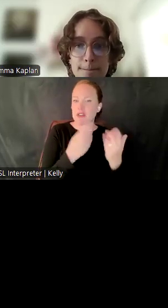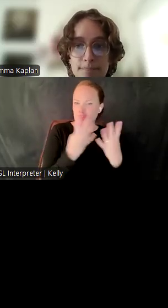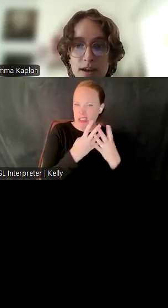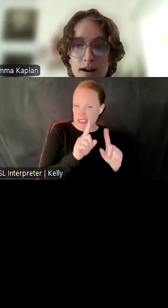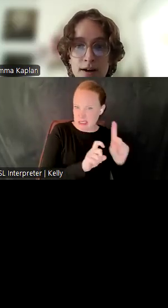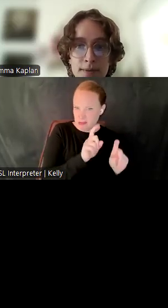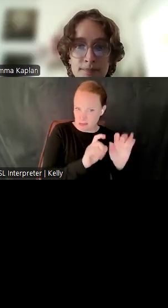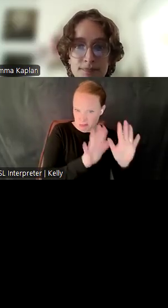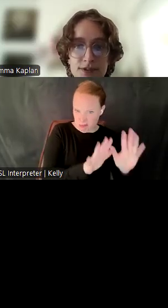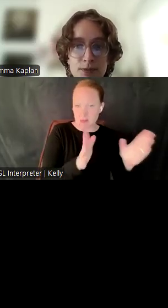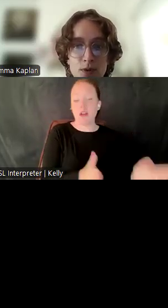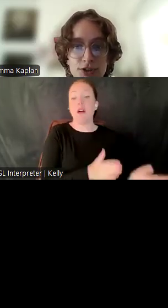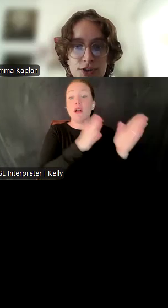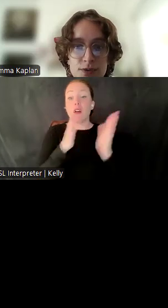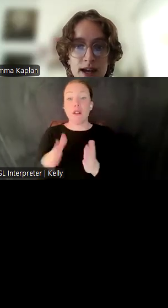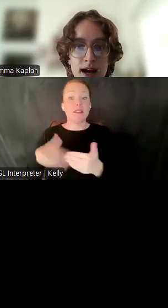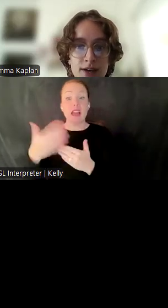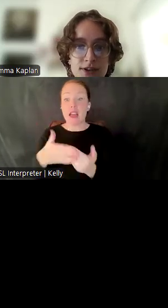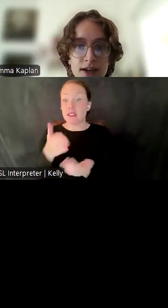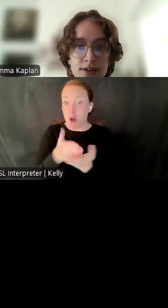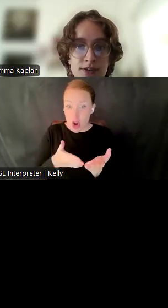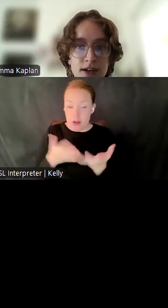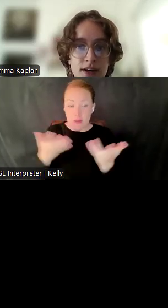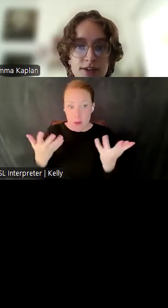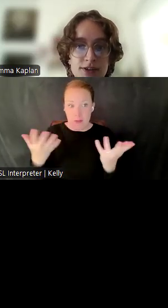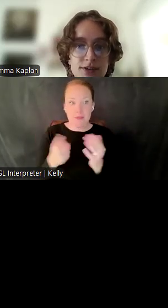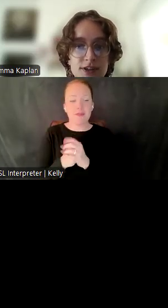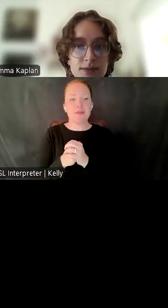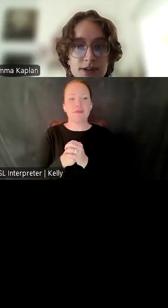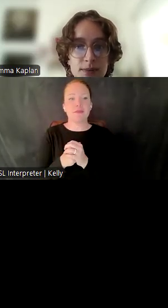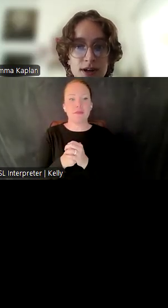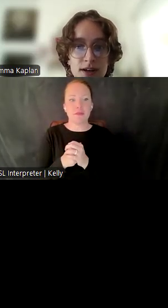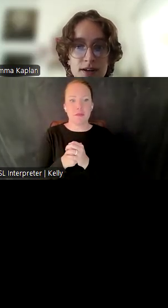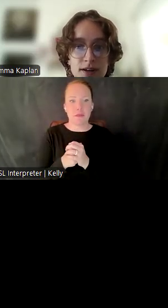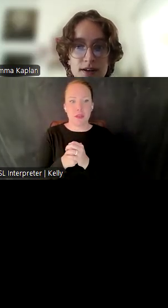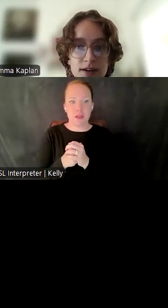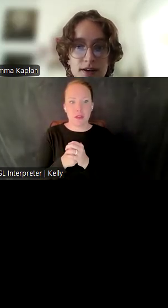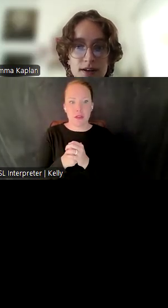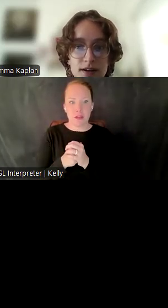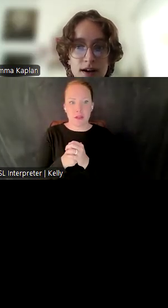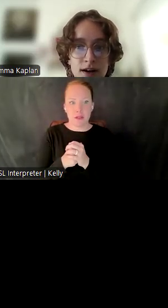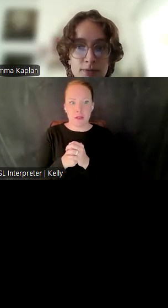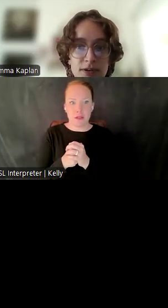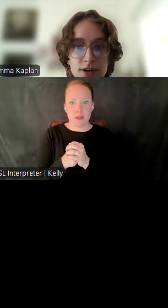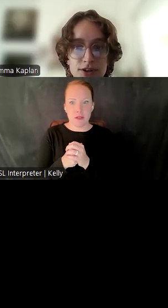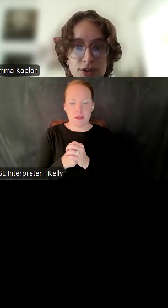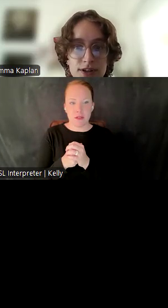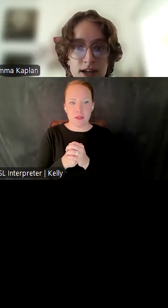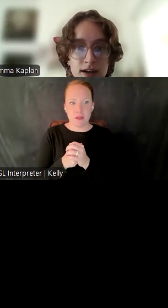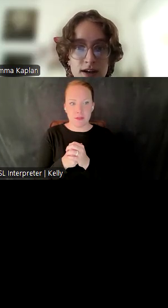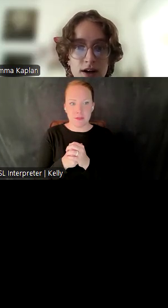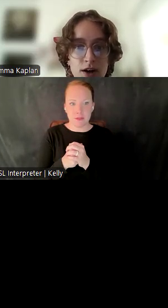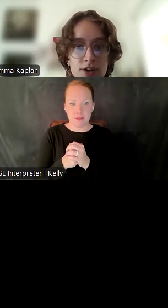So some questions that we can ask is, does this need to be separate from your